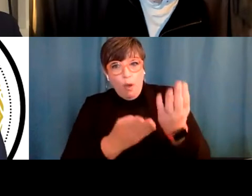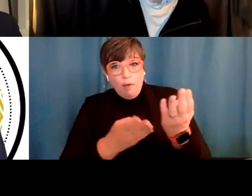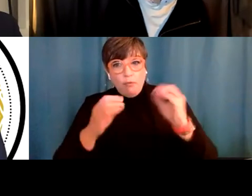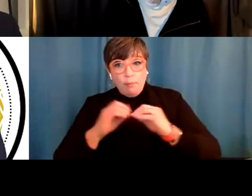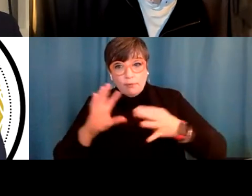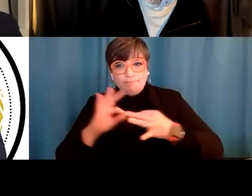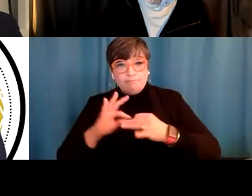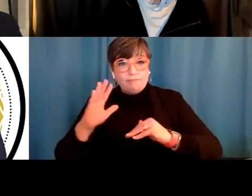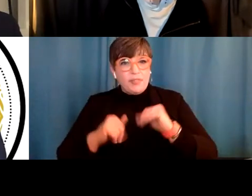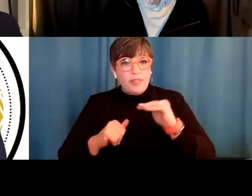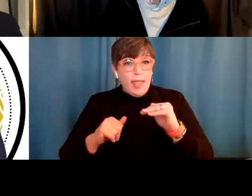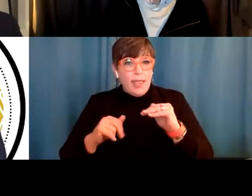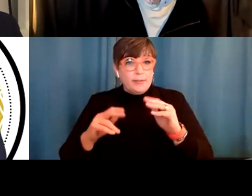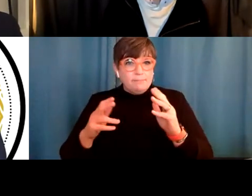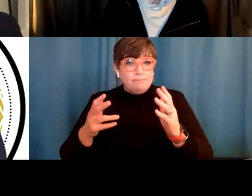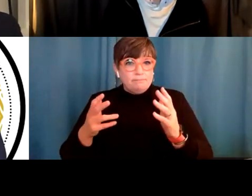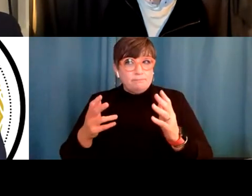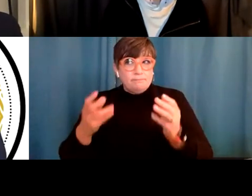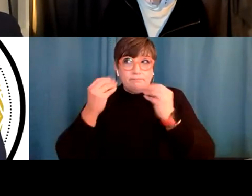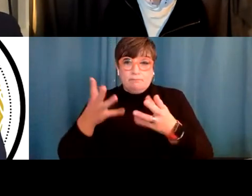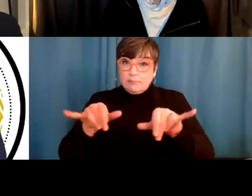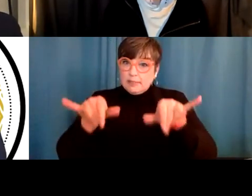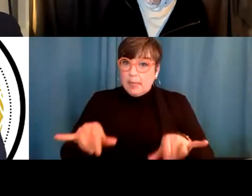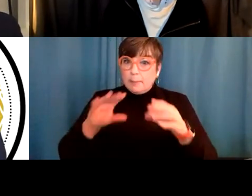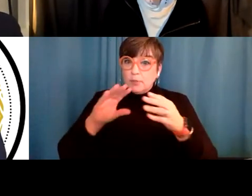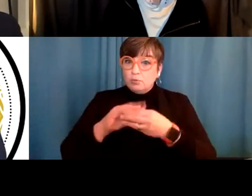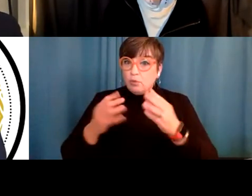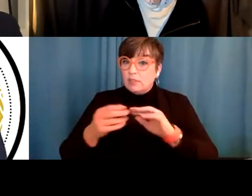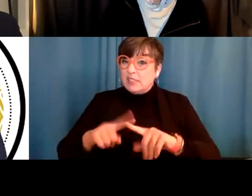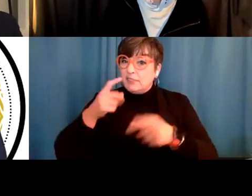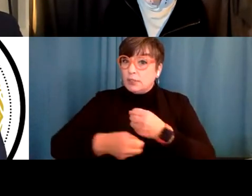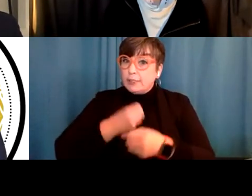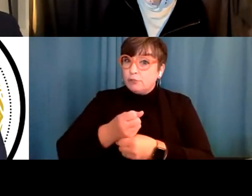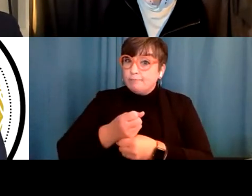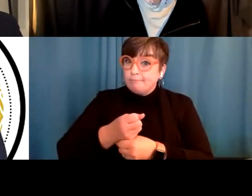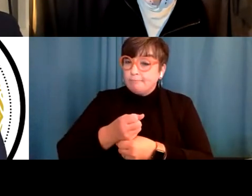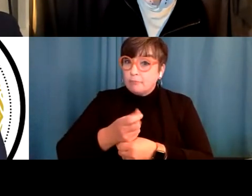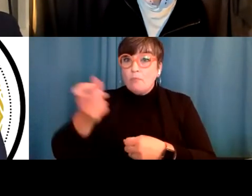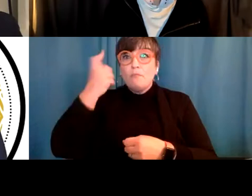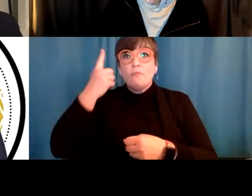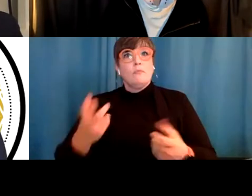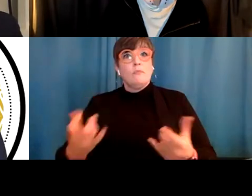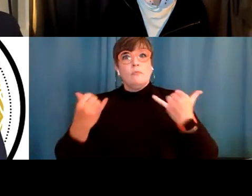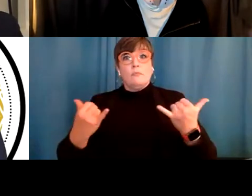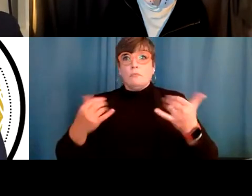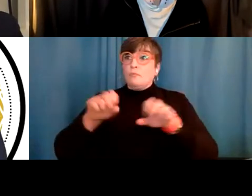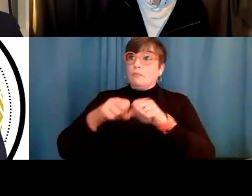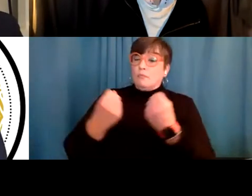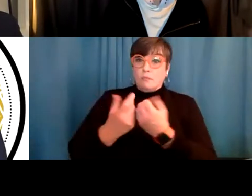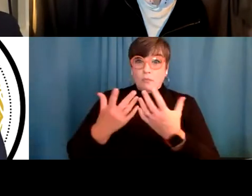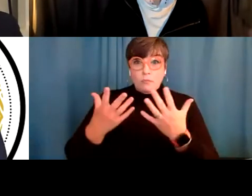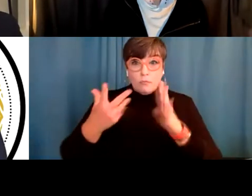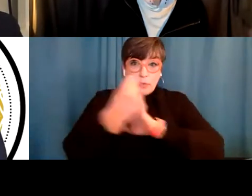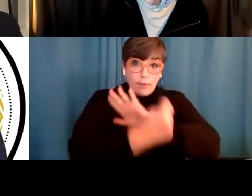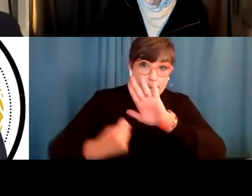that, you mm-hmm. know, mm-hmm. we certainly have reached different turning points in society. Mm-hmm. And it becomes mm-hmm. that kind of marriage of